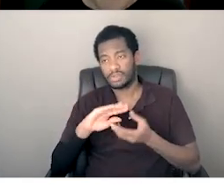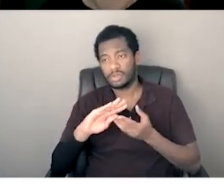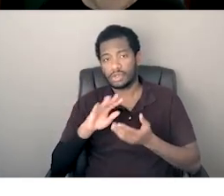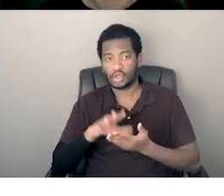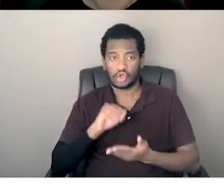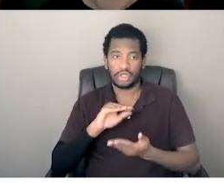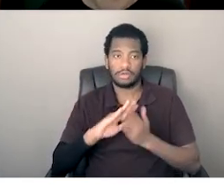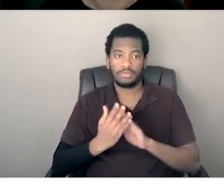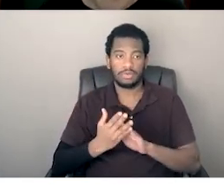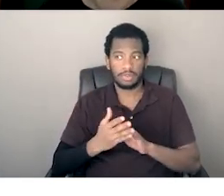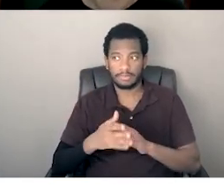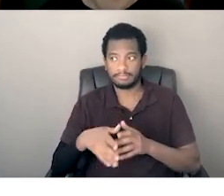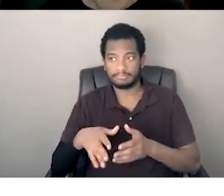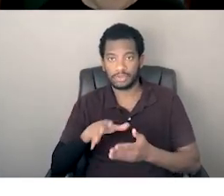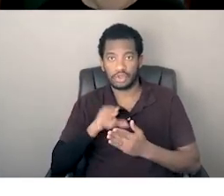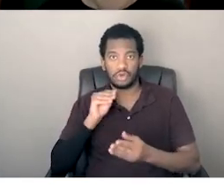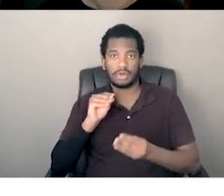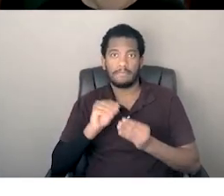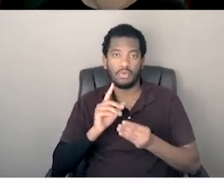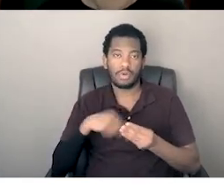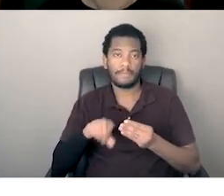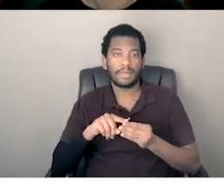about this procurement toolkit together.